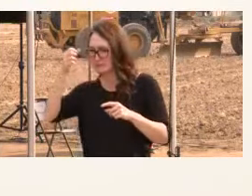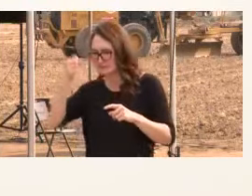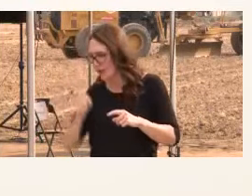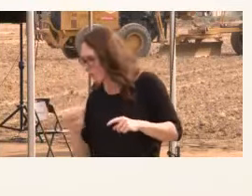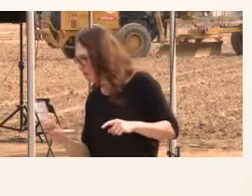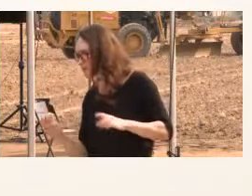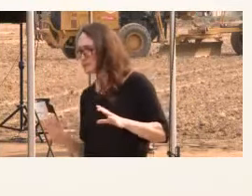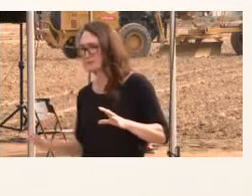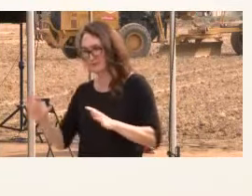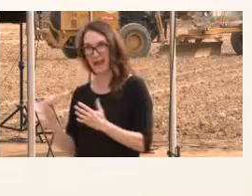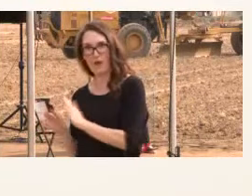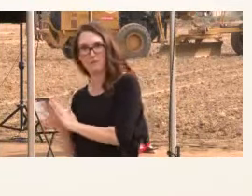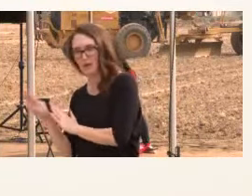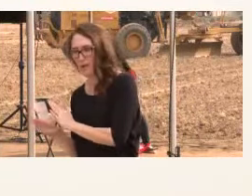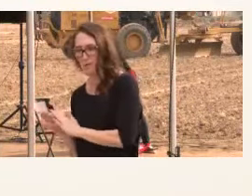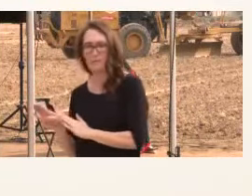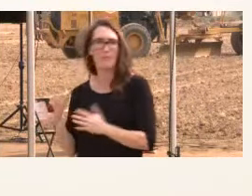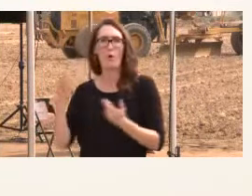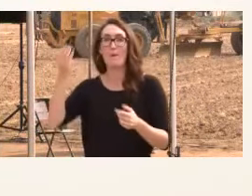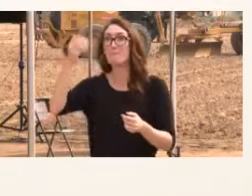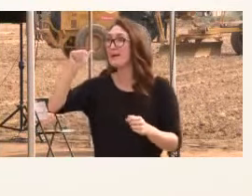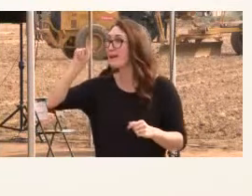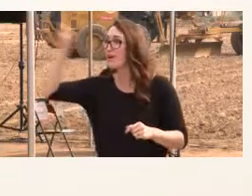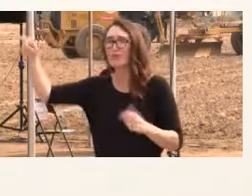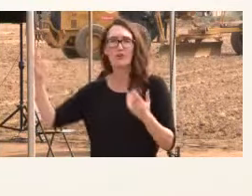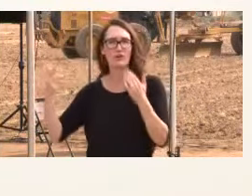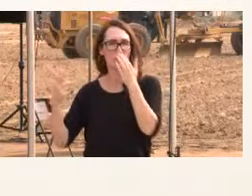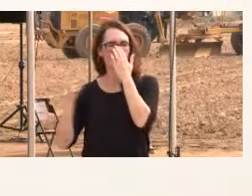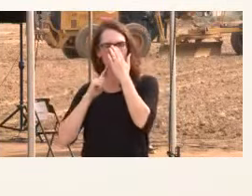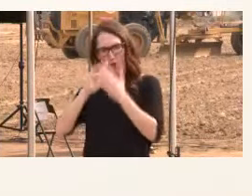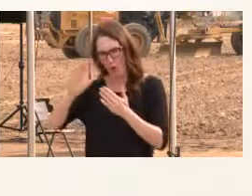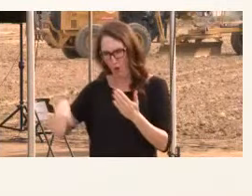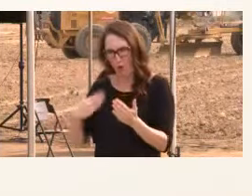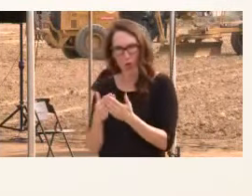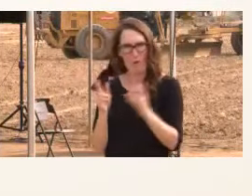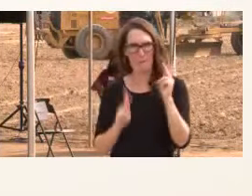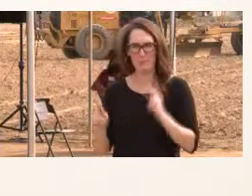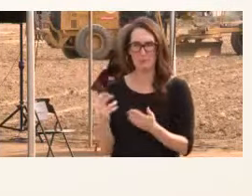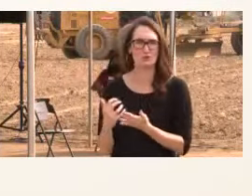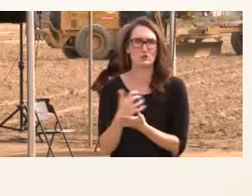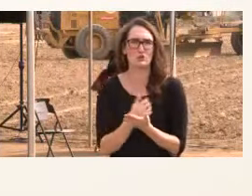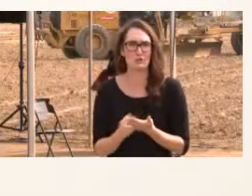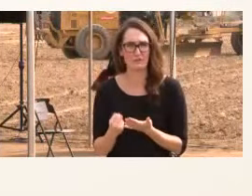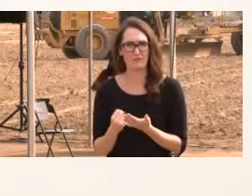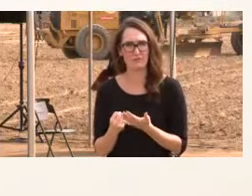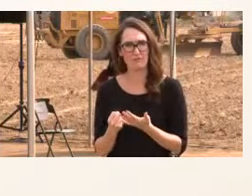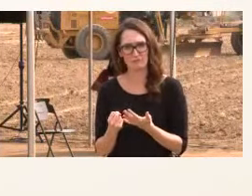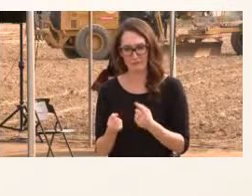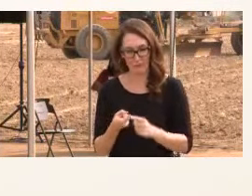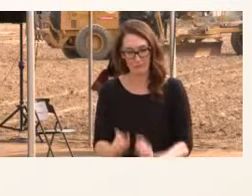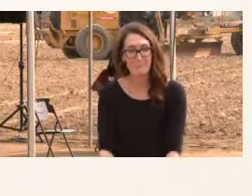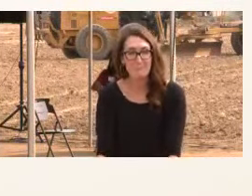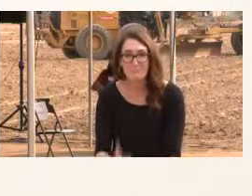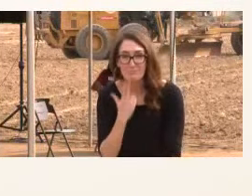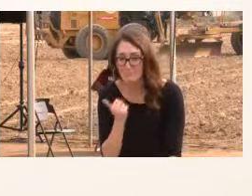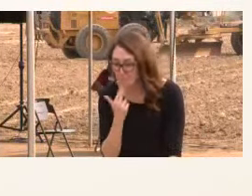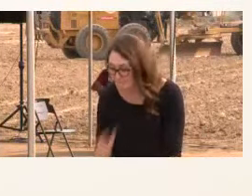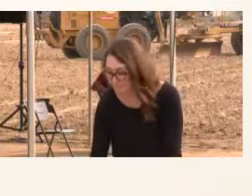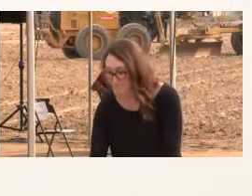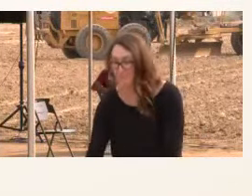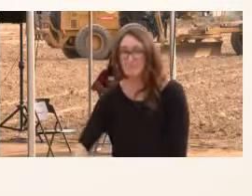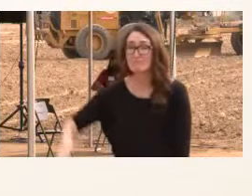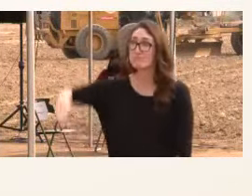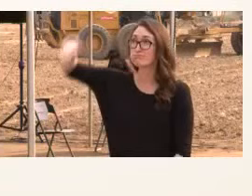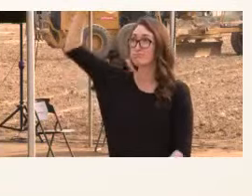that's under development or the Madero campus, everybody deserves to go from being a toddler to being